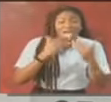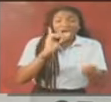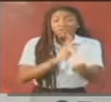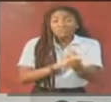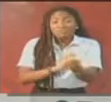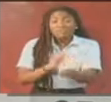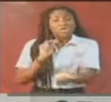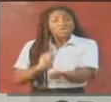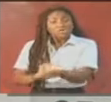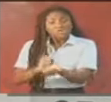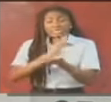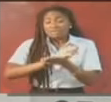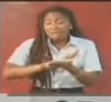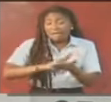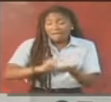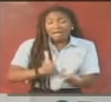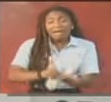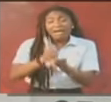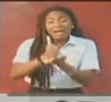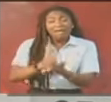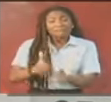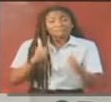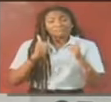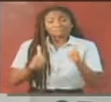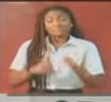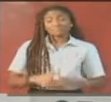their experience at the vaccination sites.